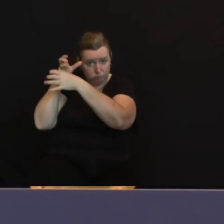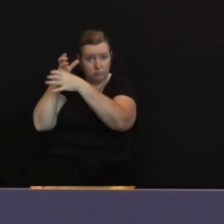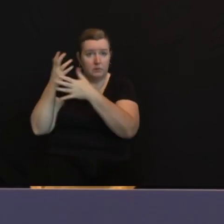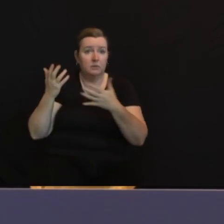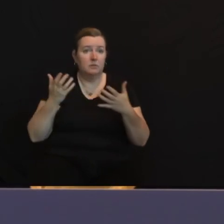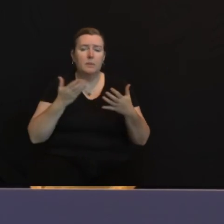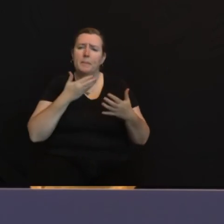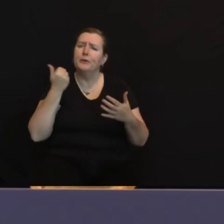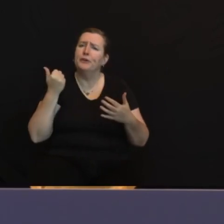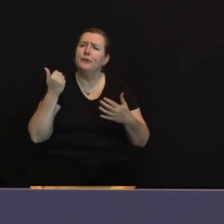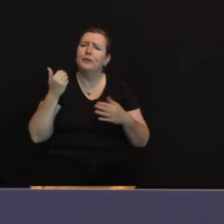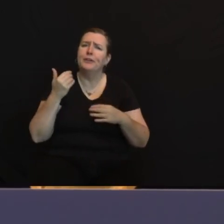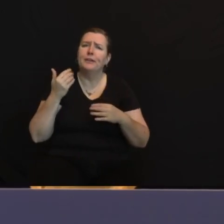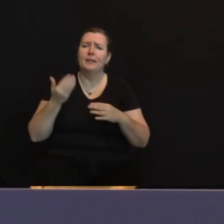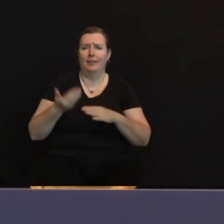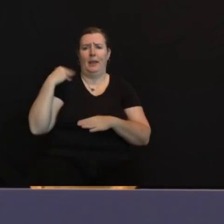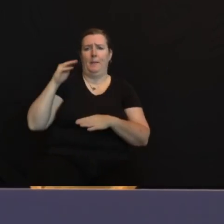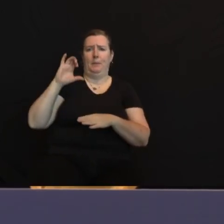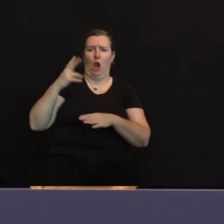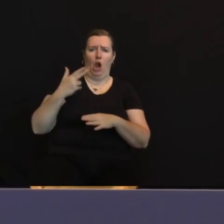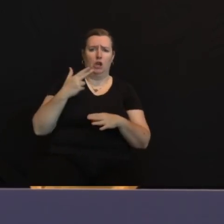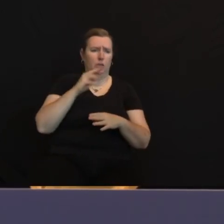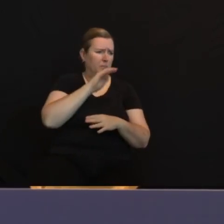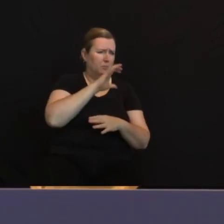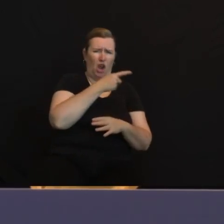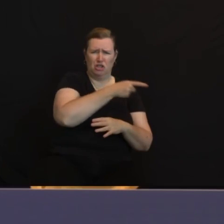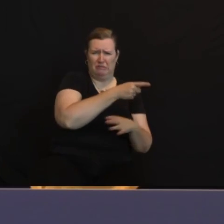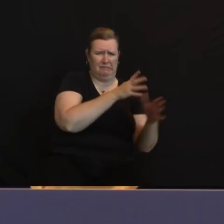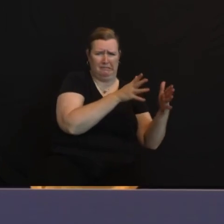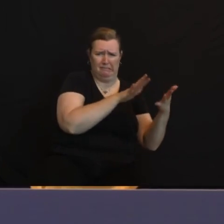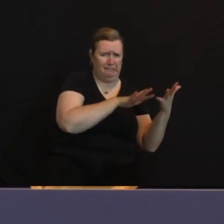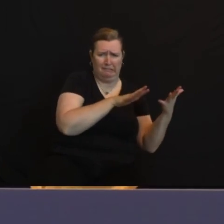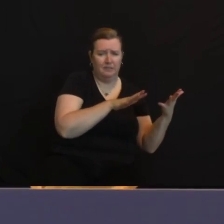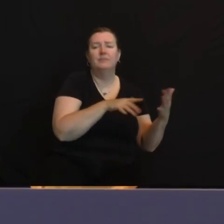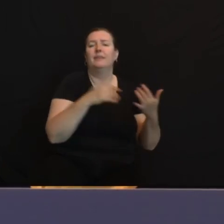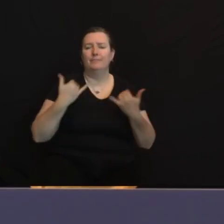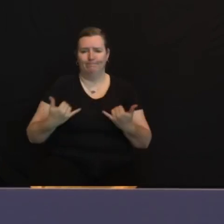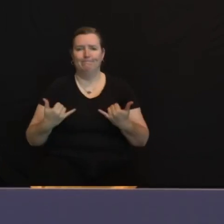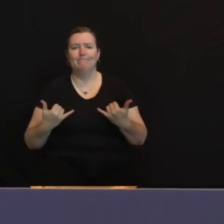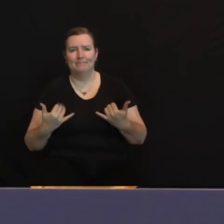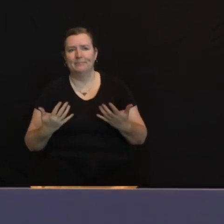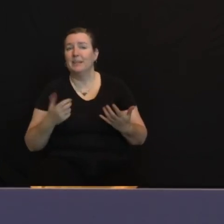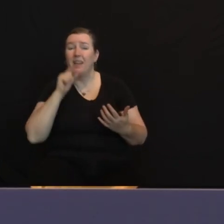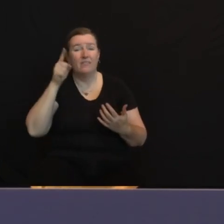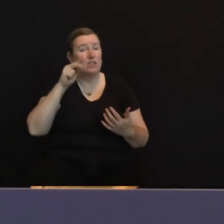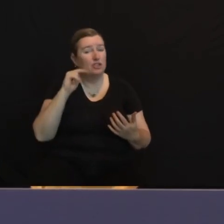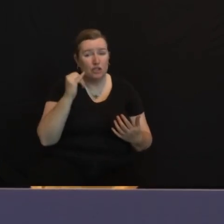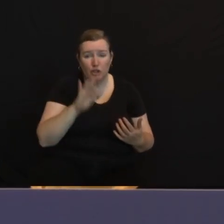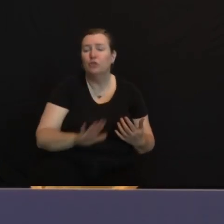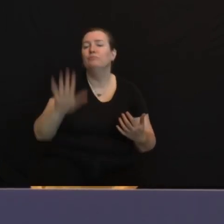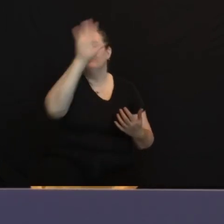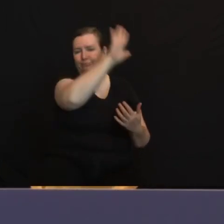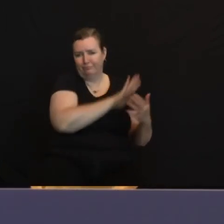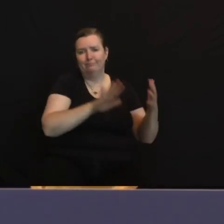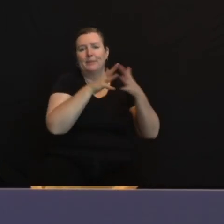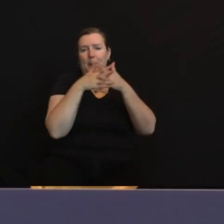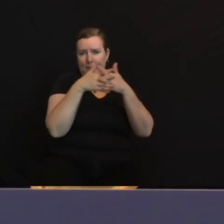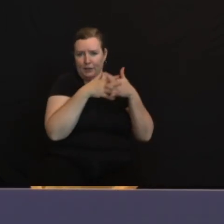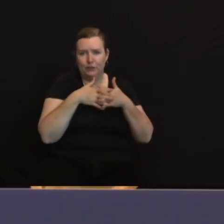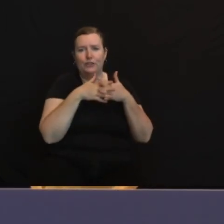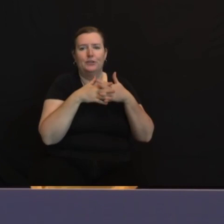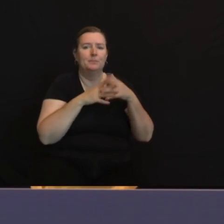Secondly, it's pretty clear we've been saying nationally, but also in New Jersey, cases have gotten younger. There's no question about